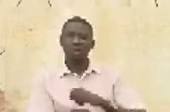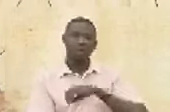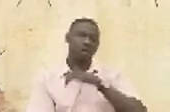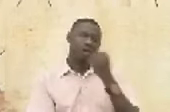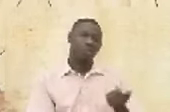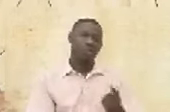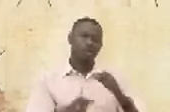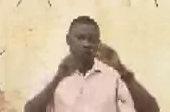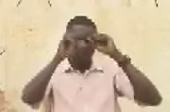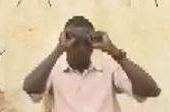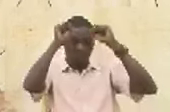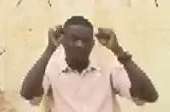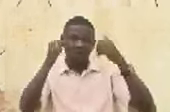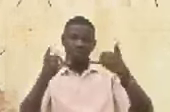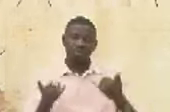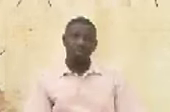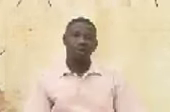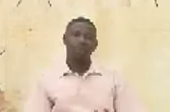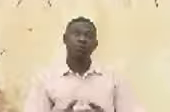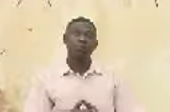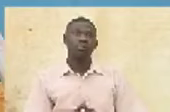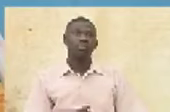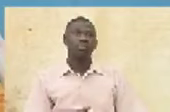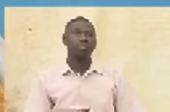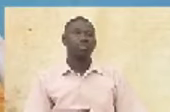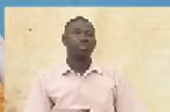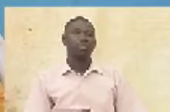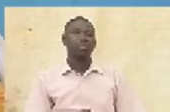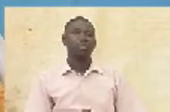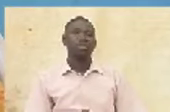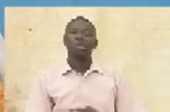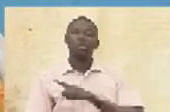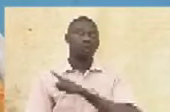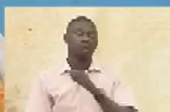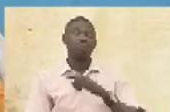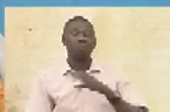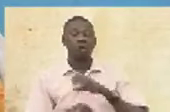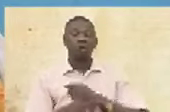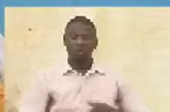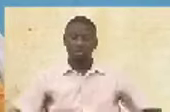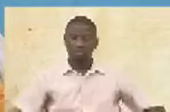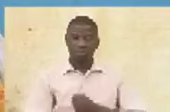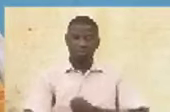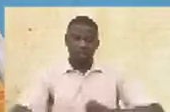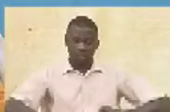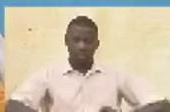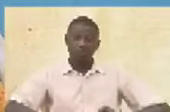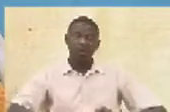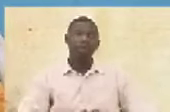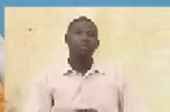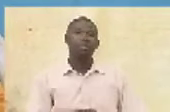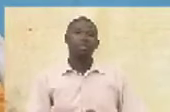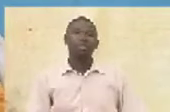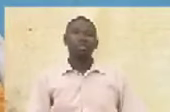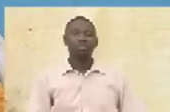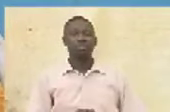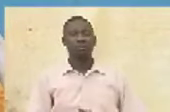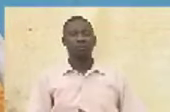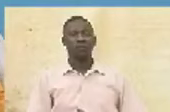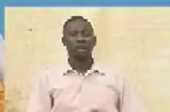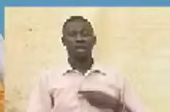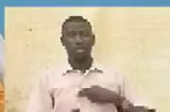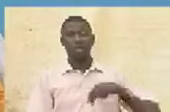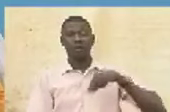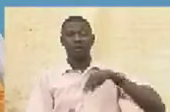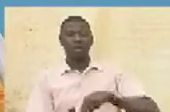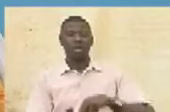plus the present government. Let them all tie their waists and